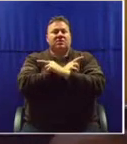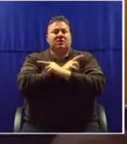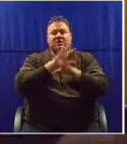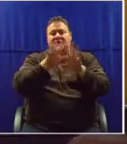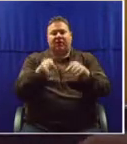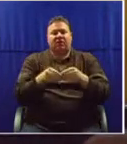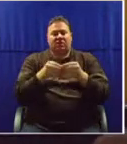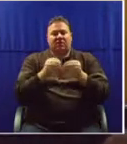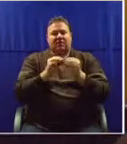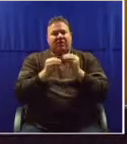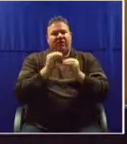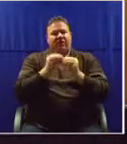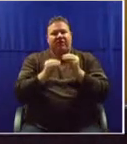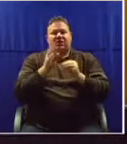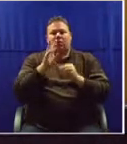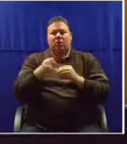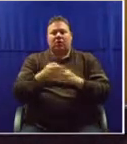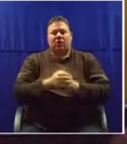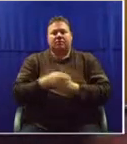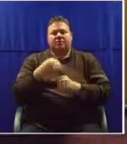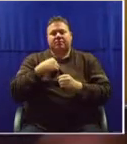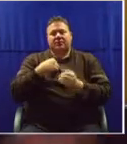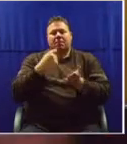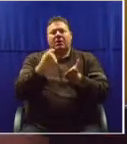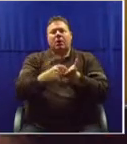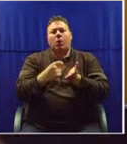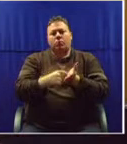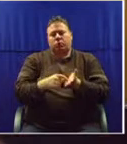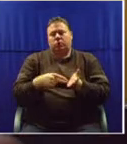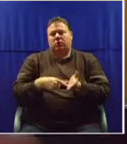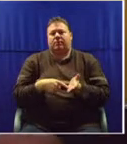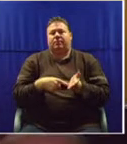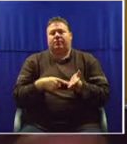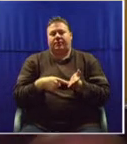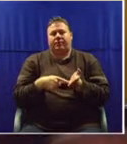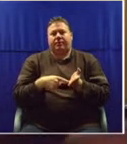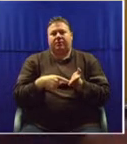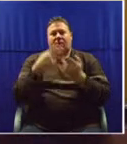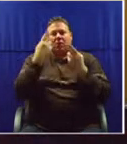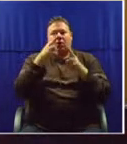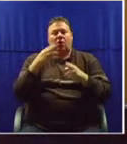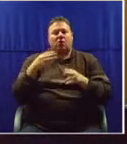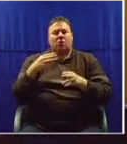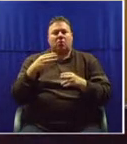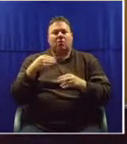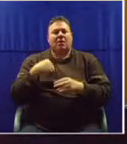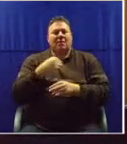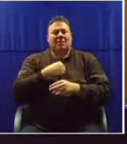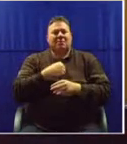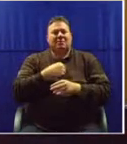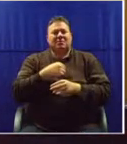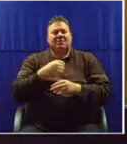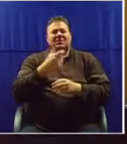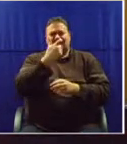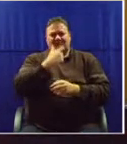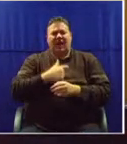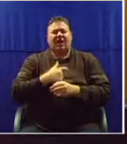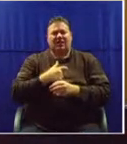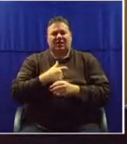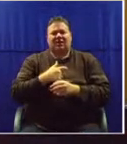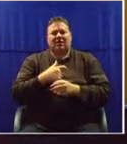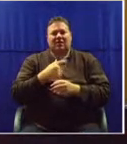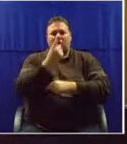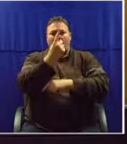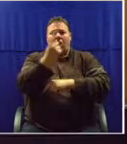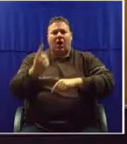with. But I noted, honorable members, with a heavy heart, I should say, that it took us